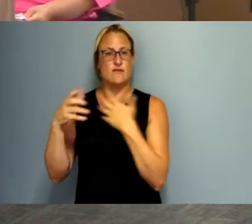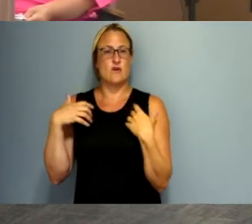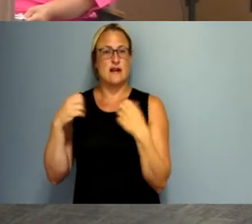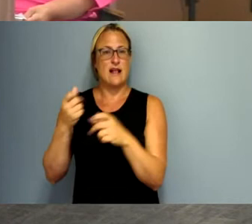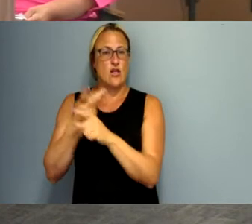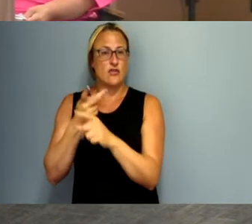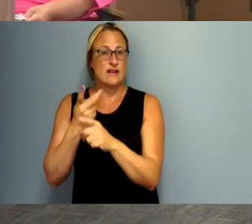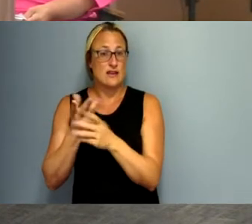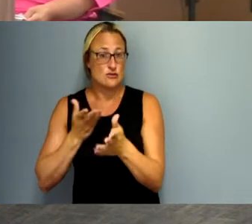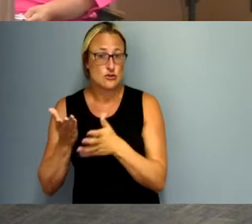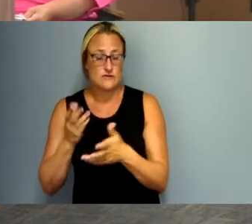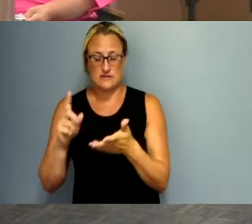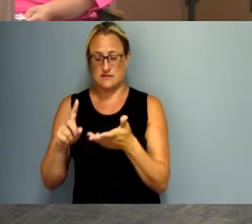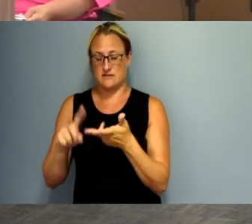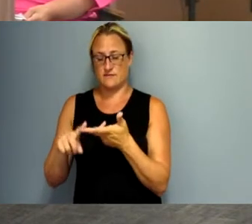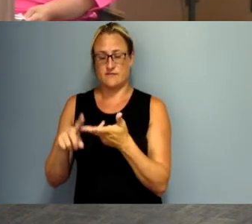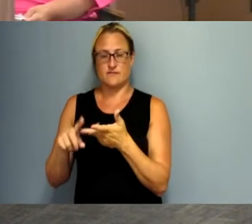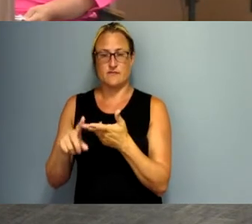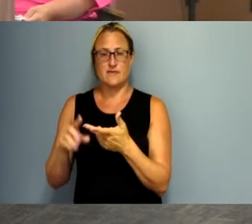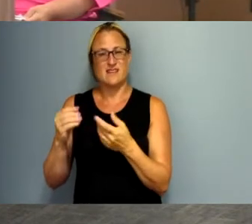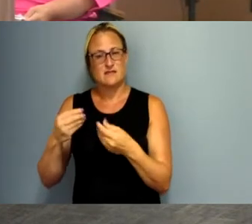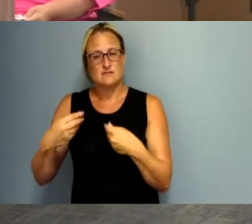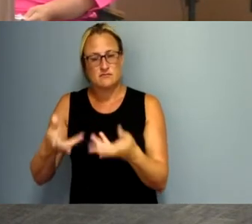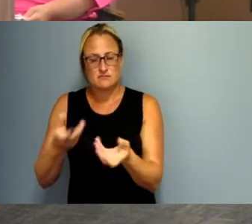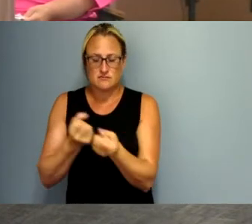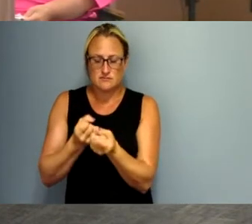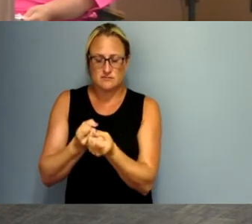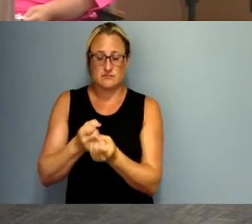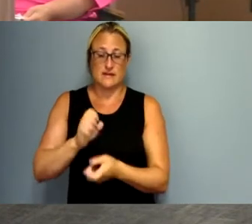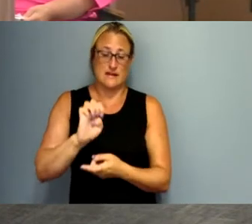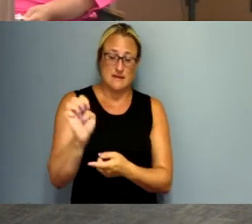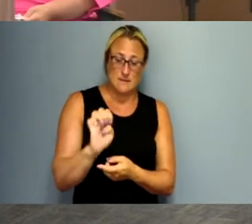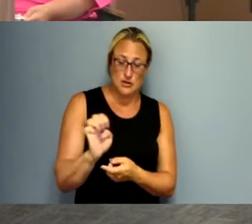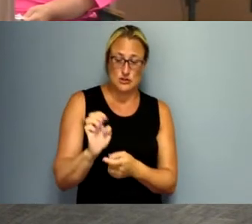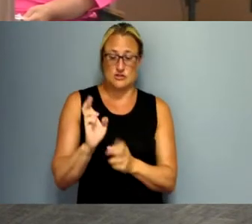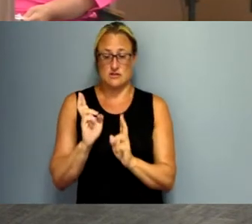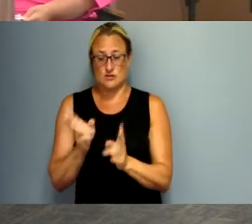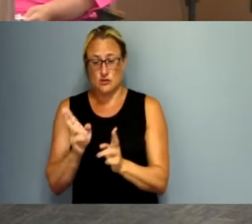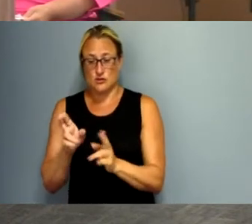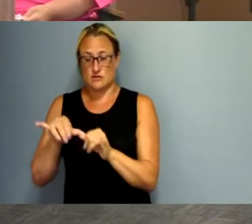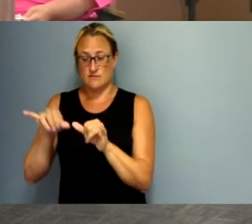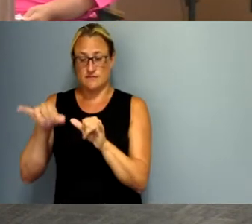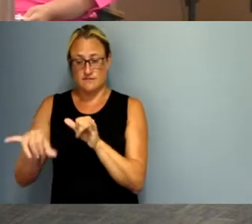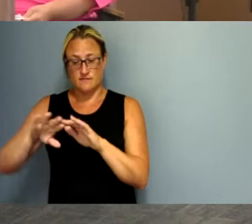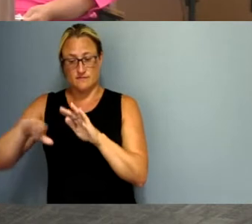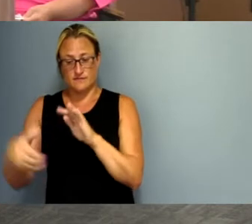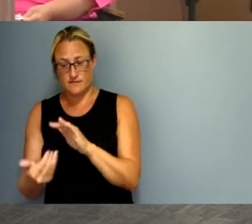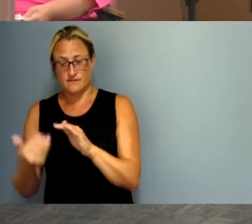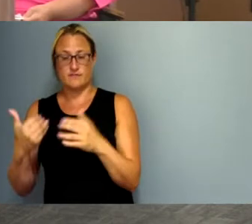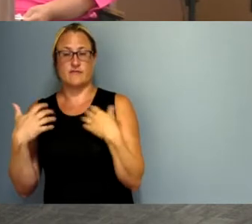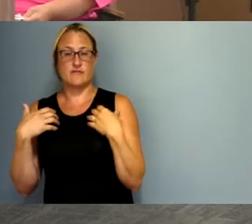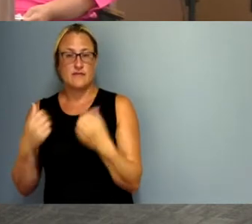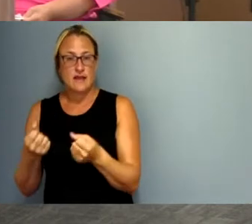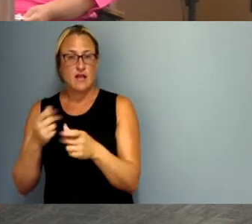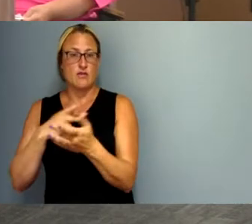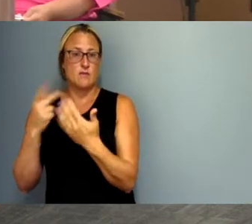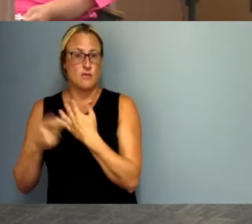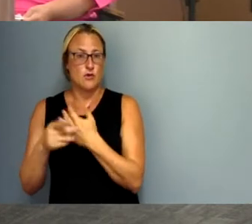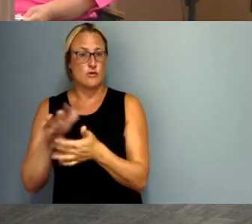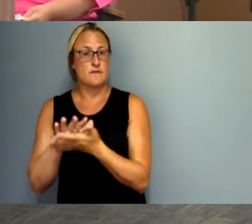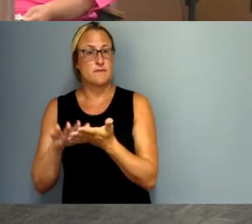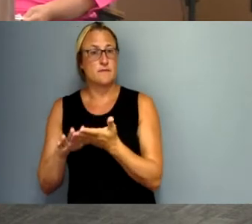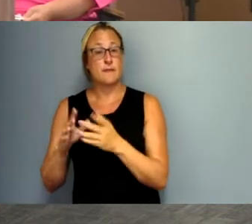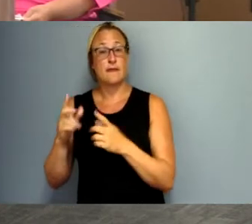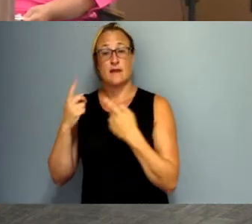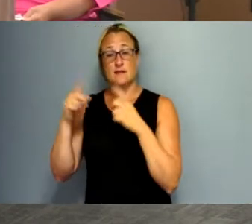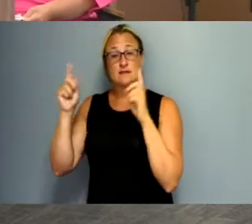appropriate use of emergency, inpatient, and crisis health services. Success in these programs' goals is